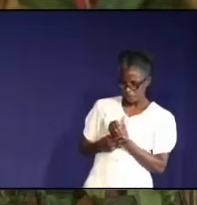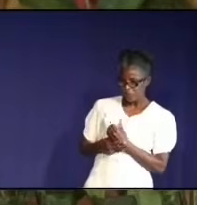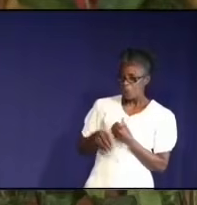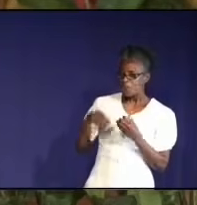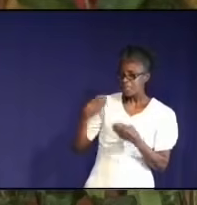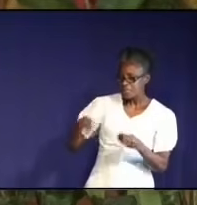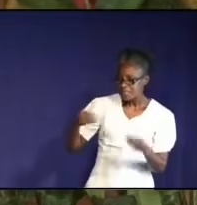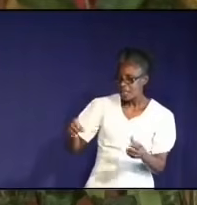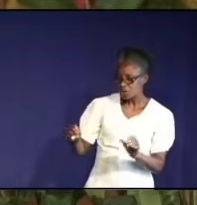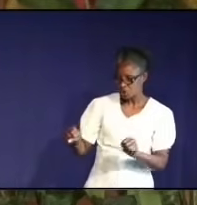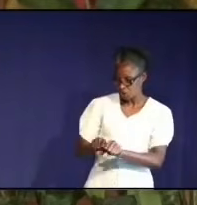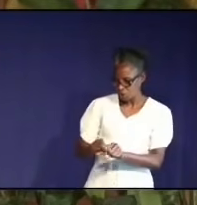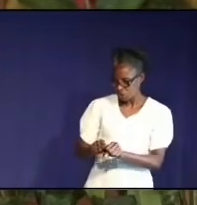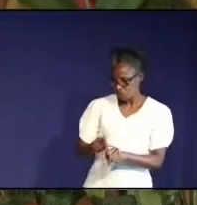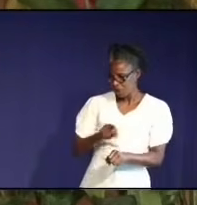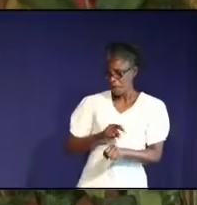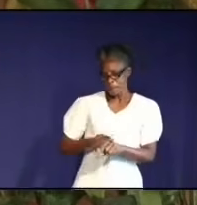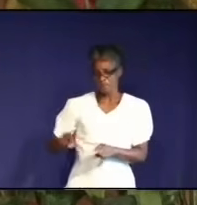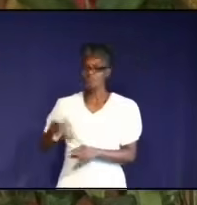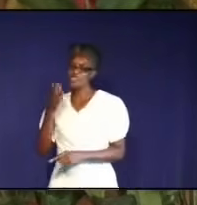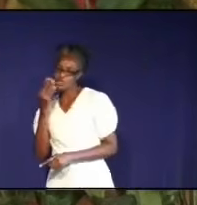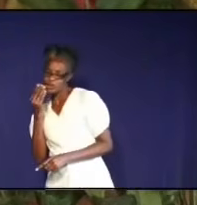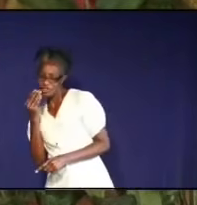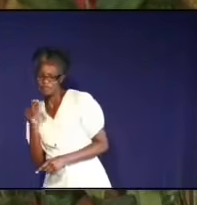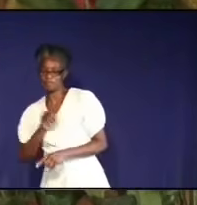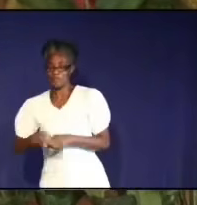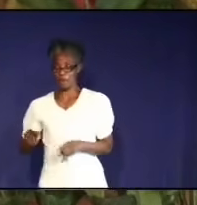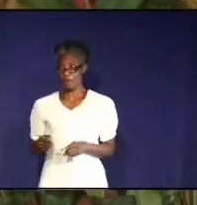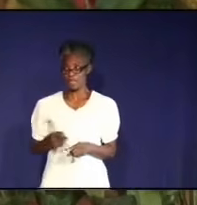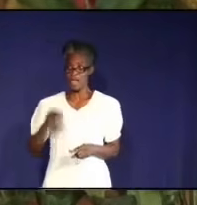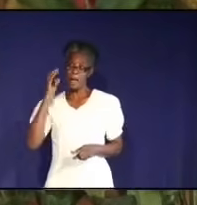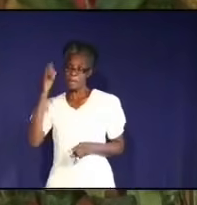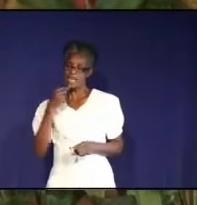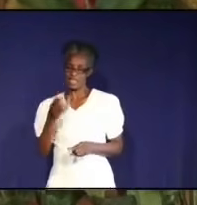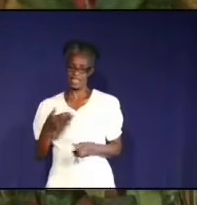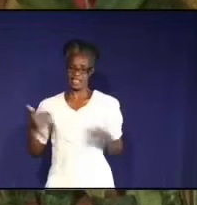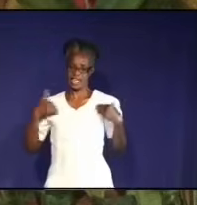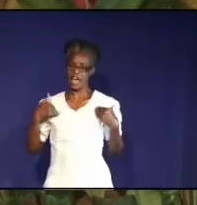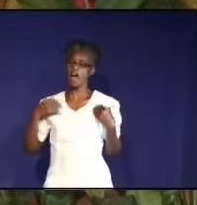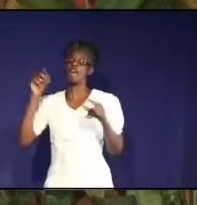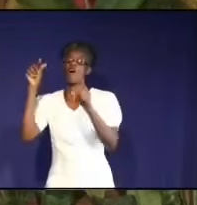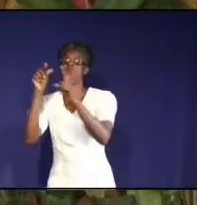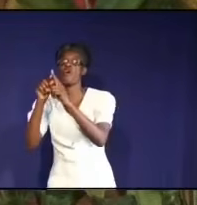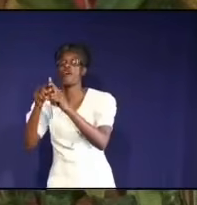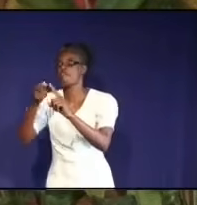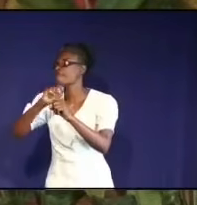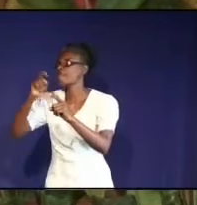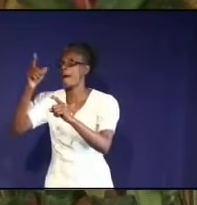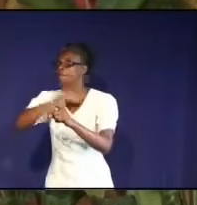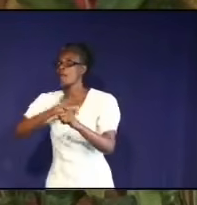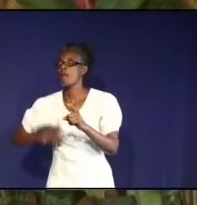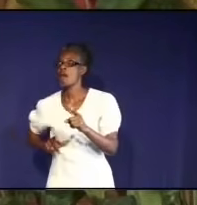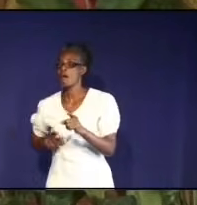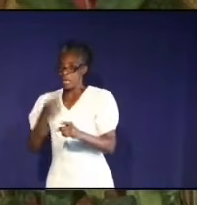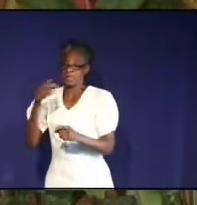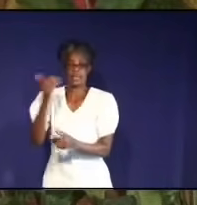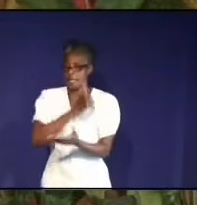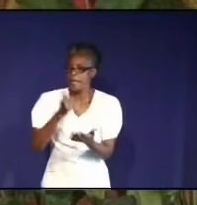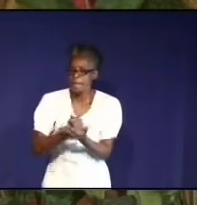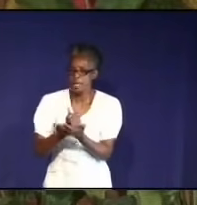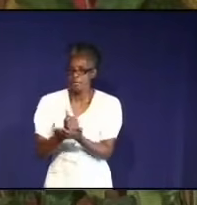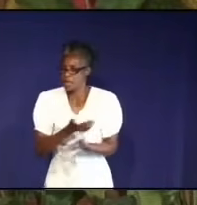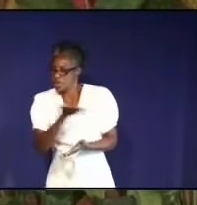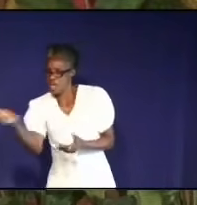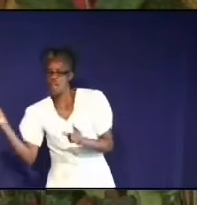There's a word from the Lord. Would you say amen? There is a word from the Lord.